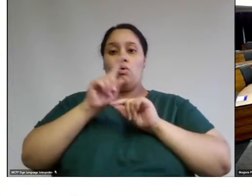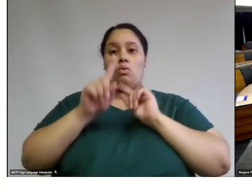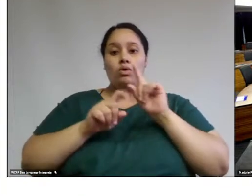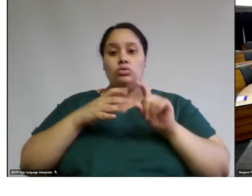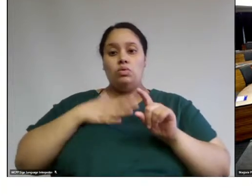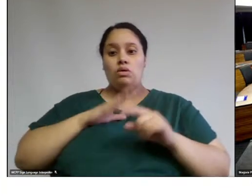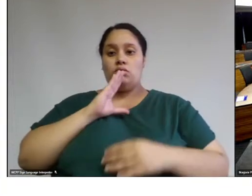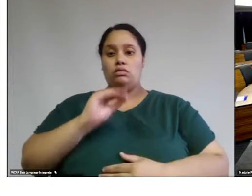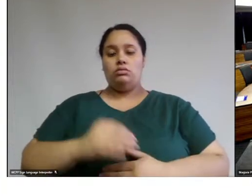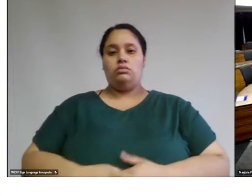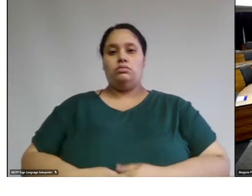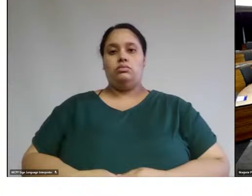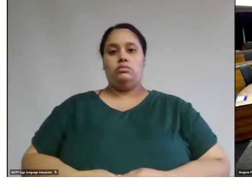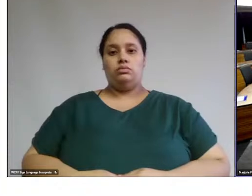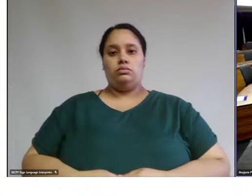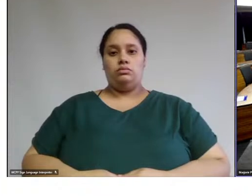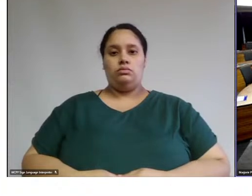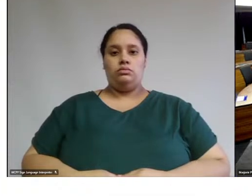like to ask?